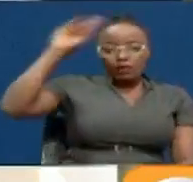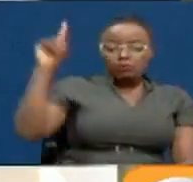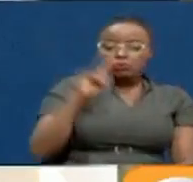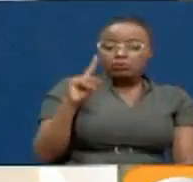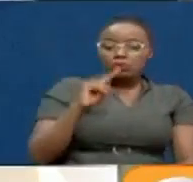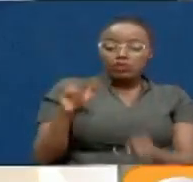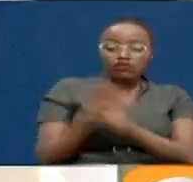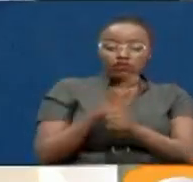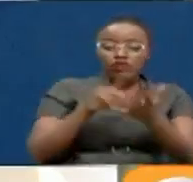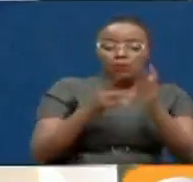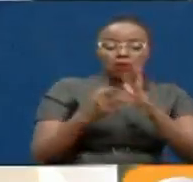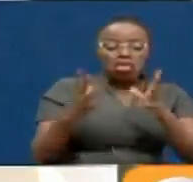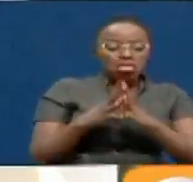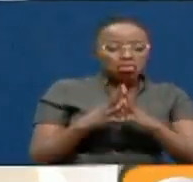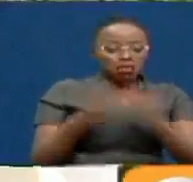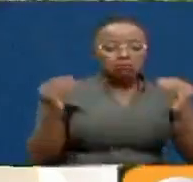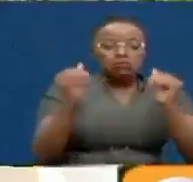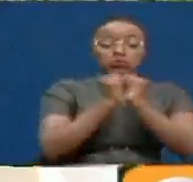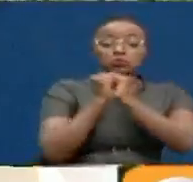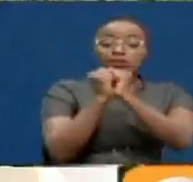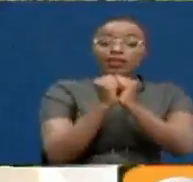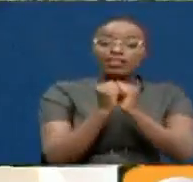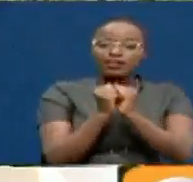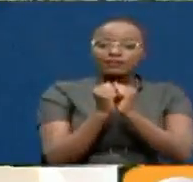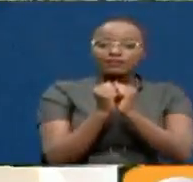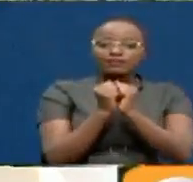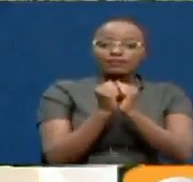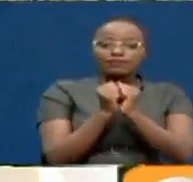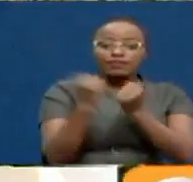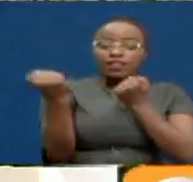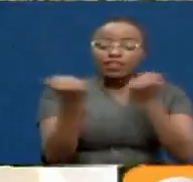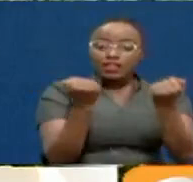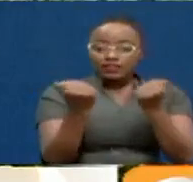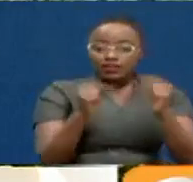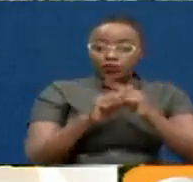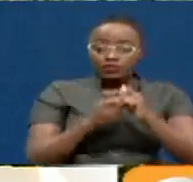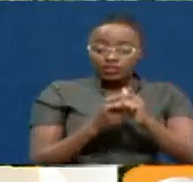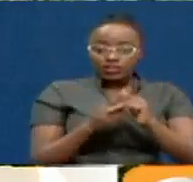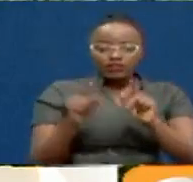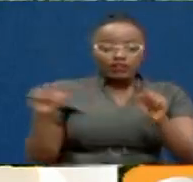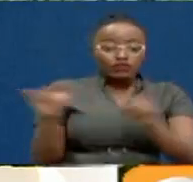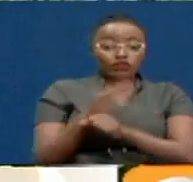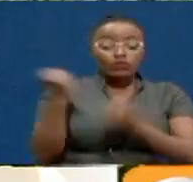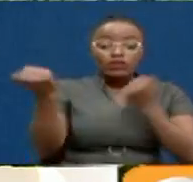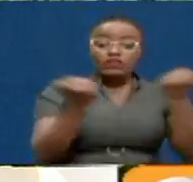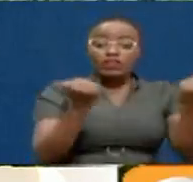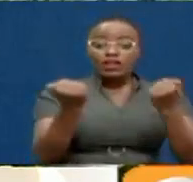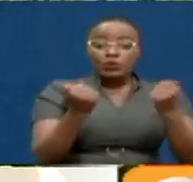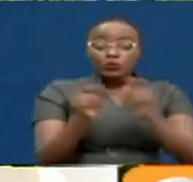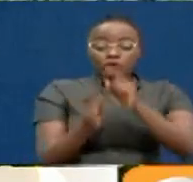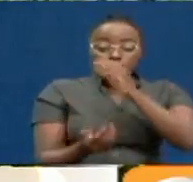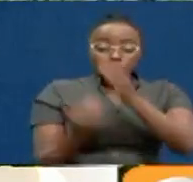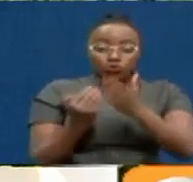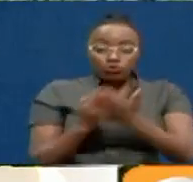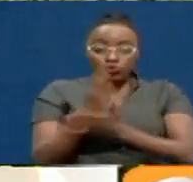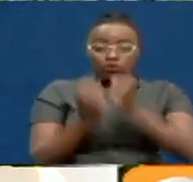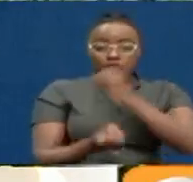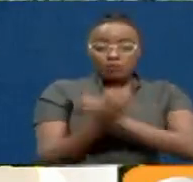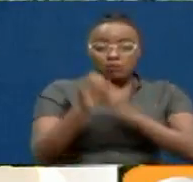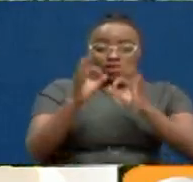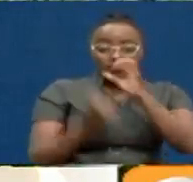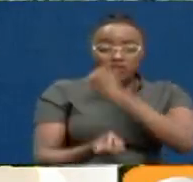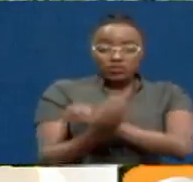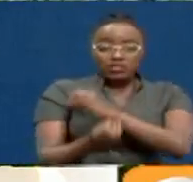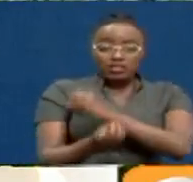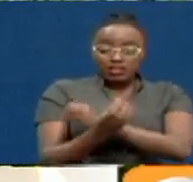project and banished it altogether. The vehicle Pioneer is a complete vehicle. By definition, if you describe